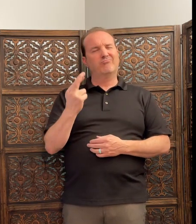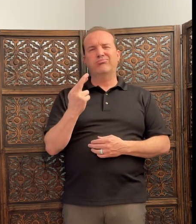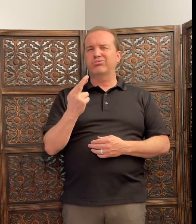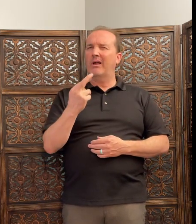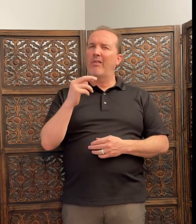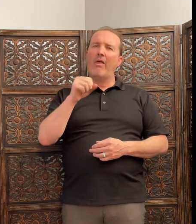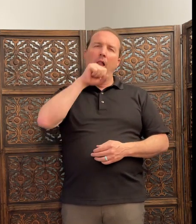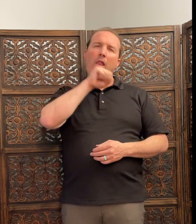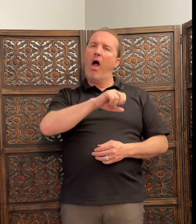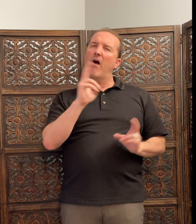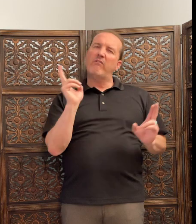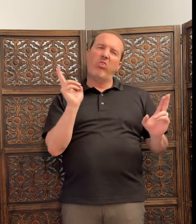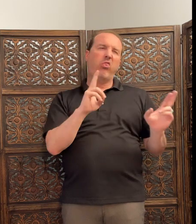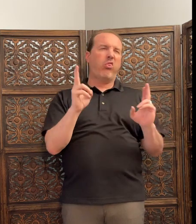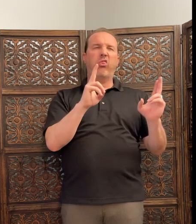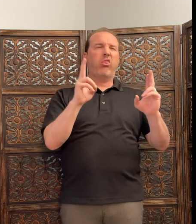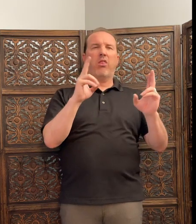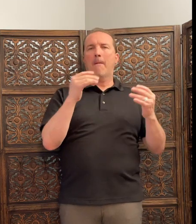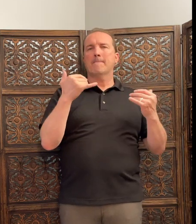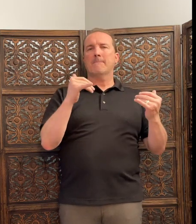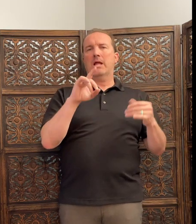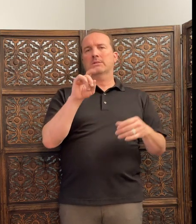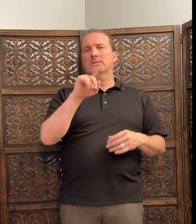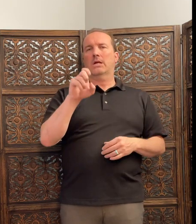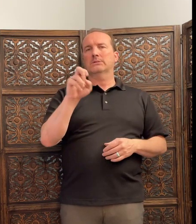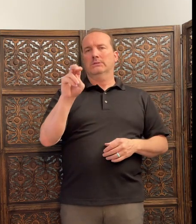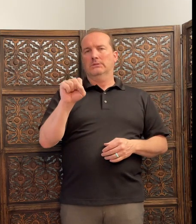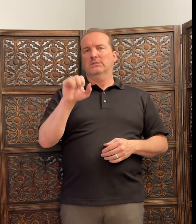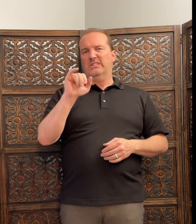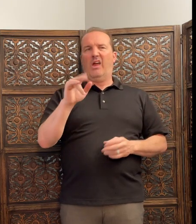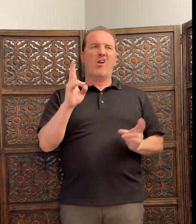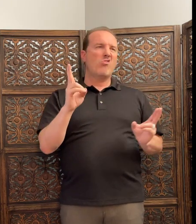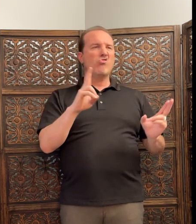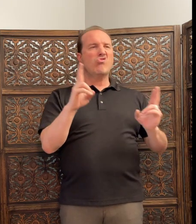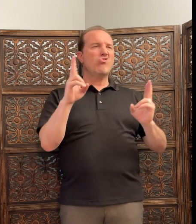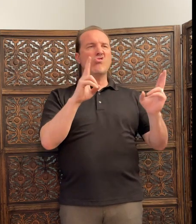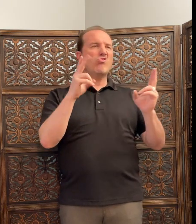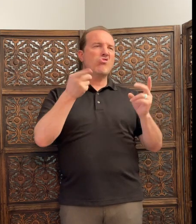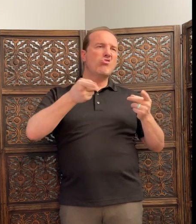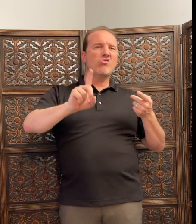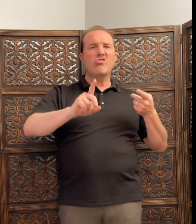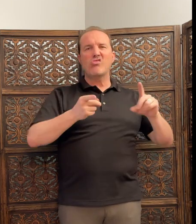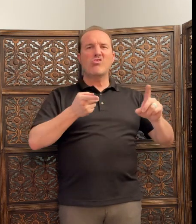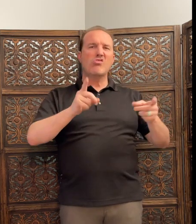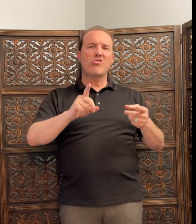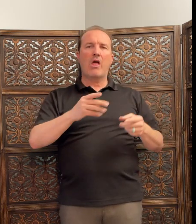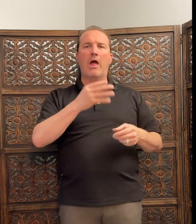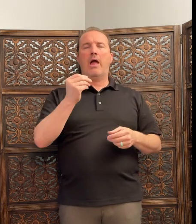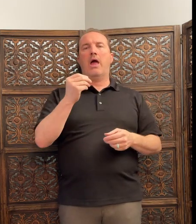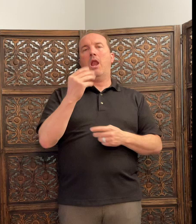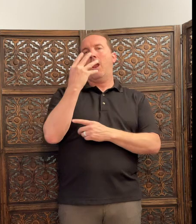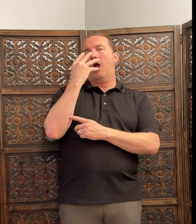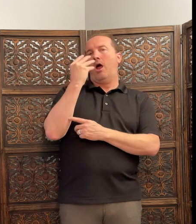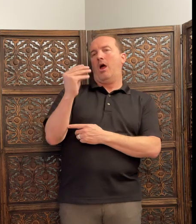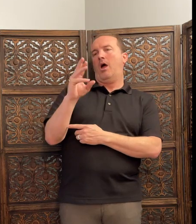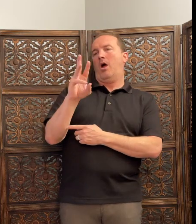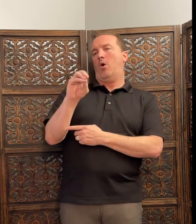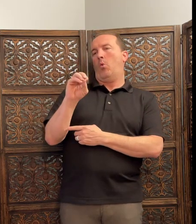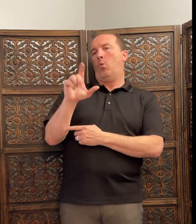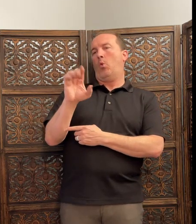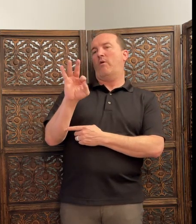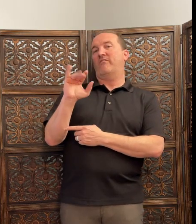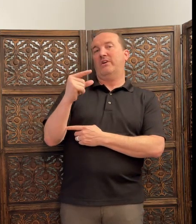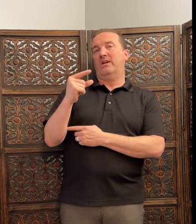of friends that enjoy playing the dozens, which I explained before was an active back and forth insult game. And they also play a game called